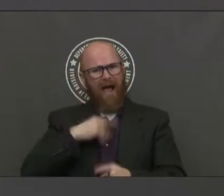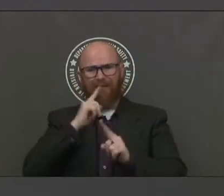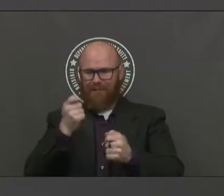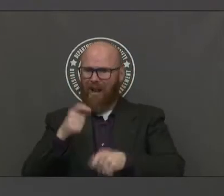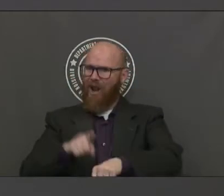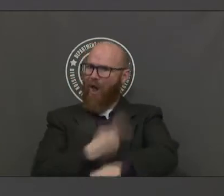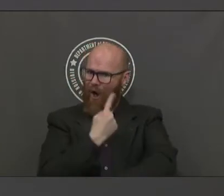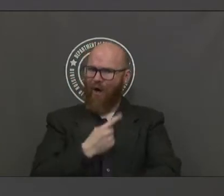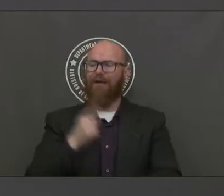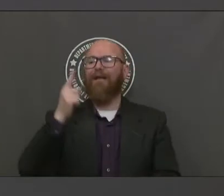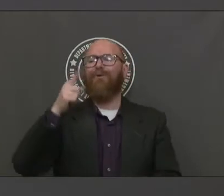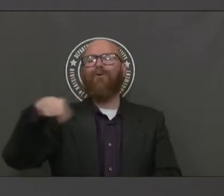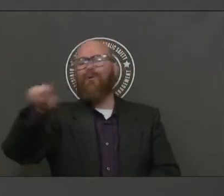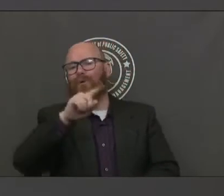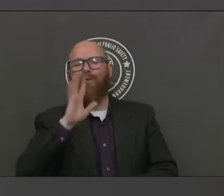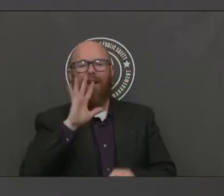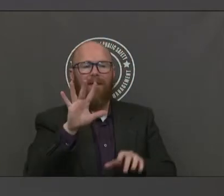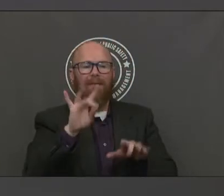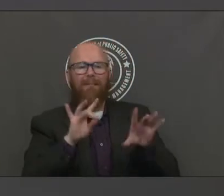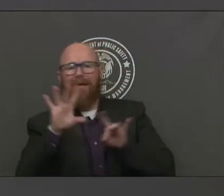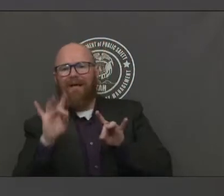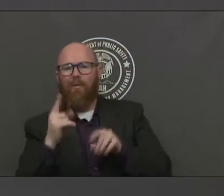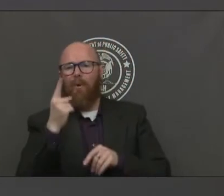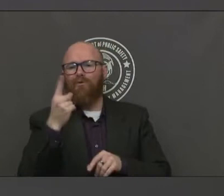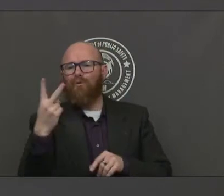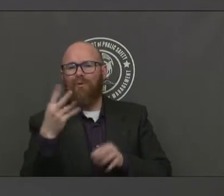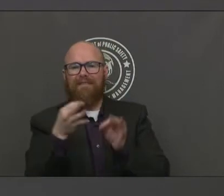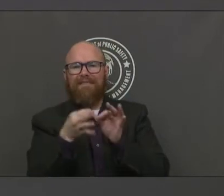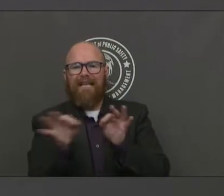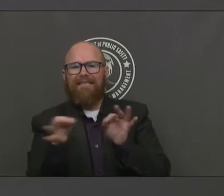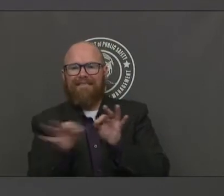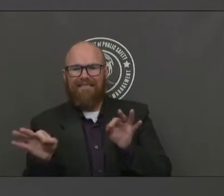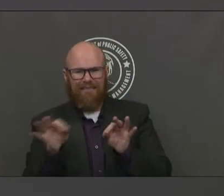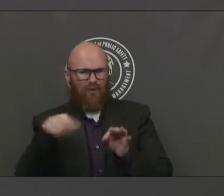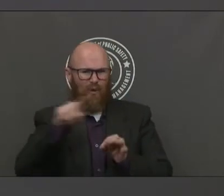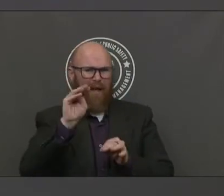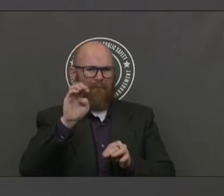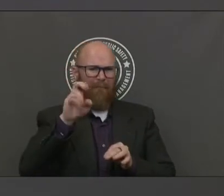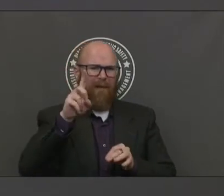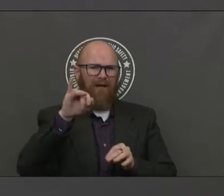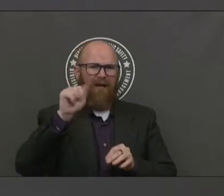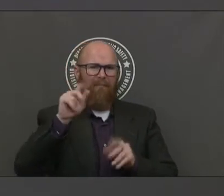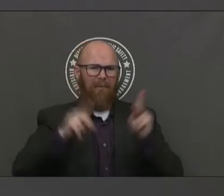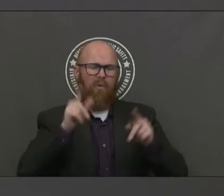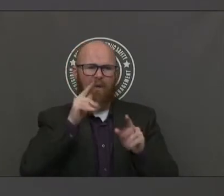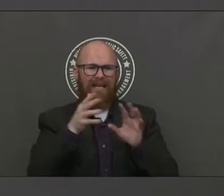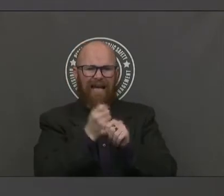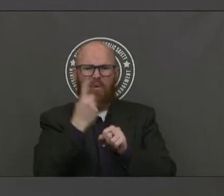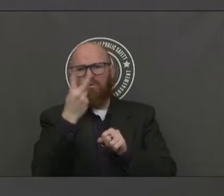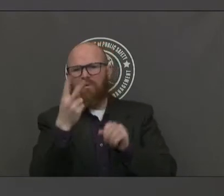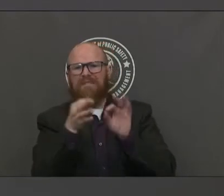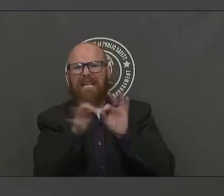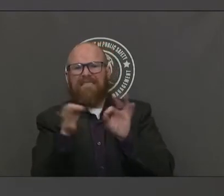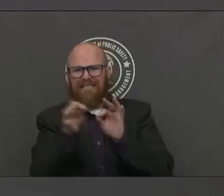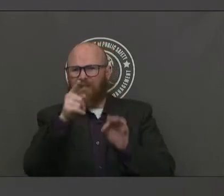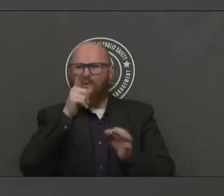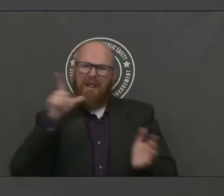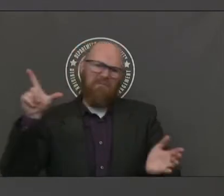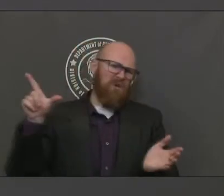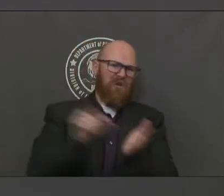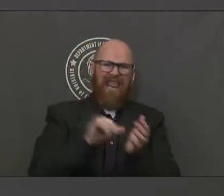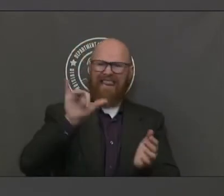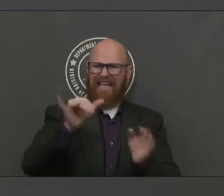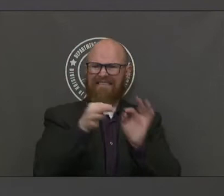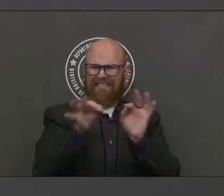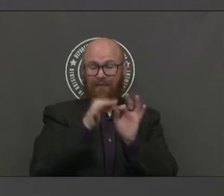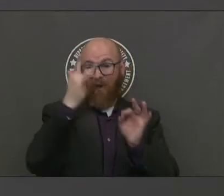pick out the two sentences that will get people really fired up, and you're going to print those because